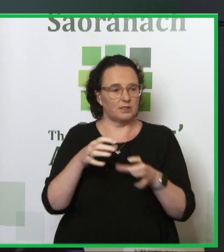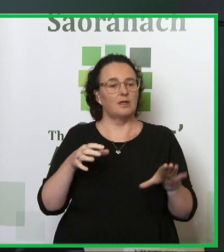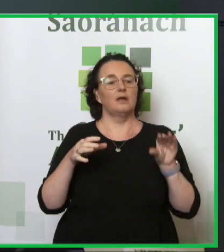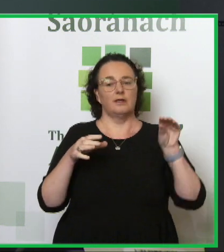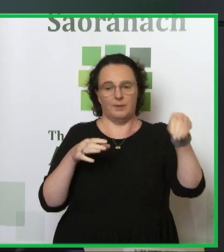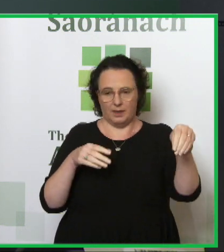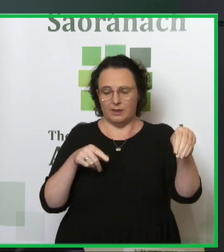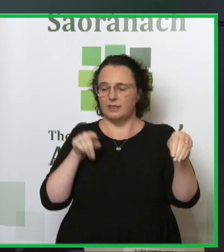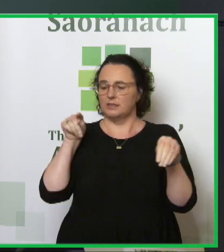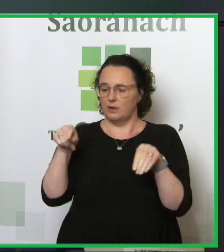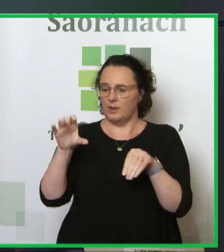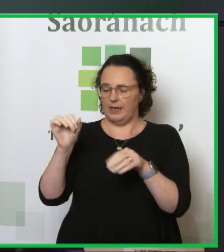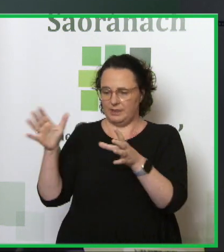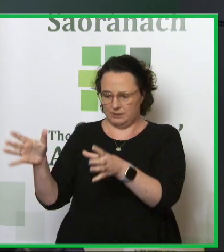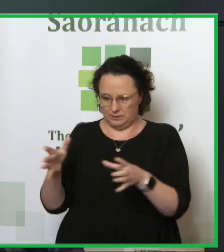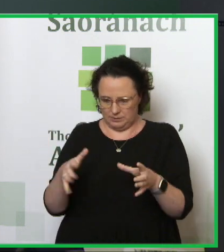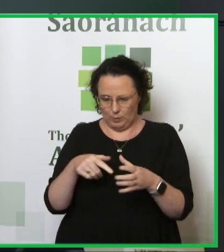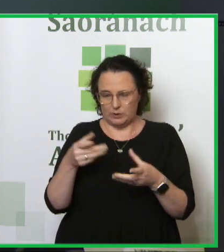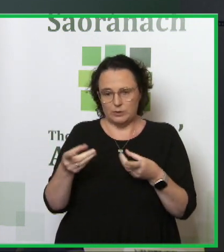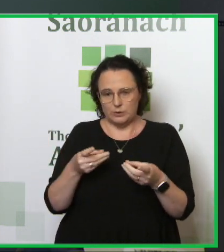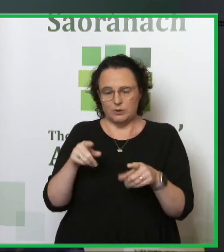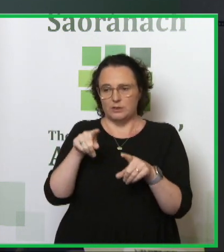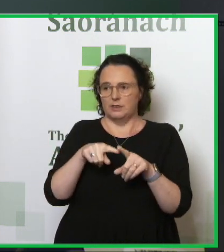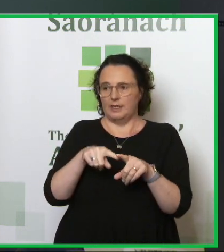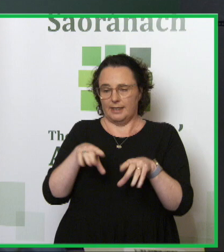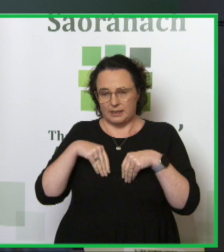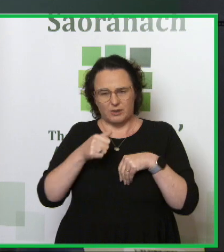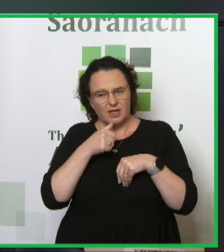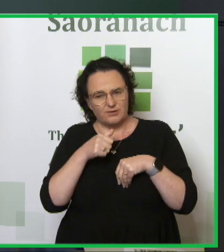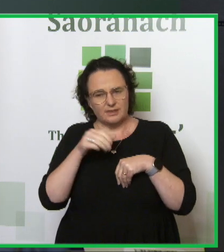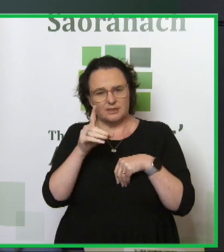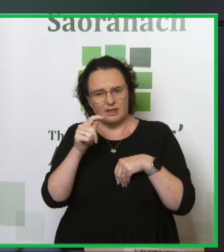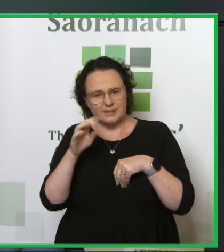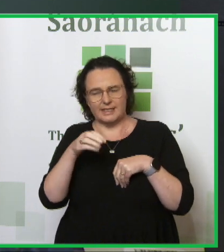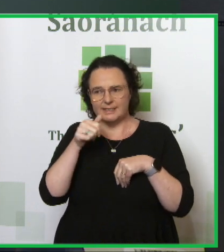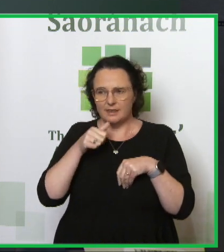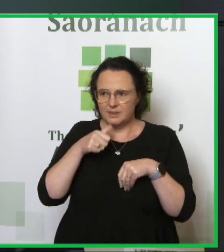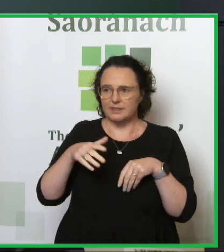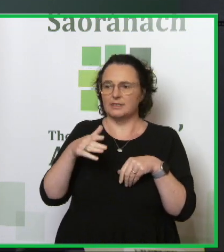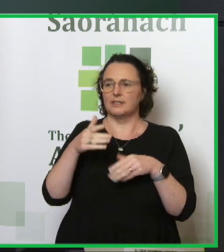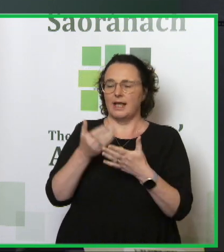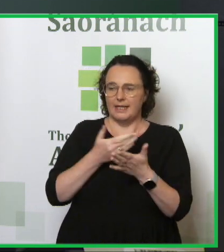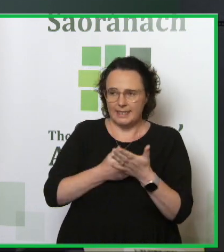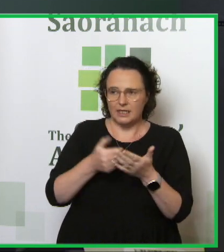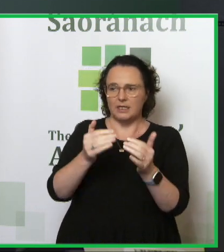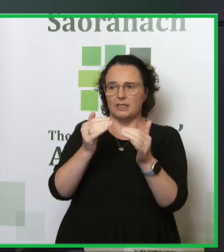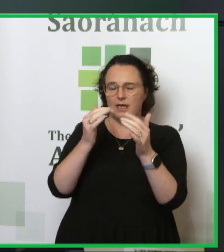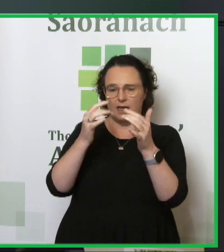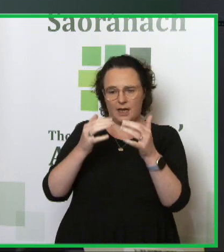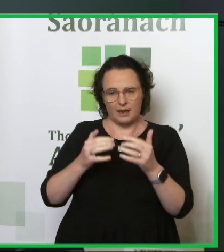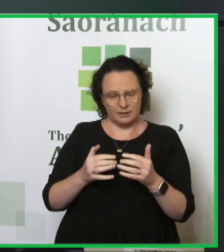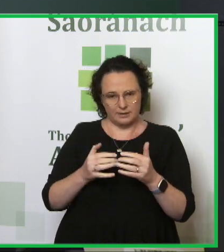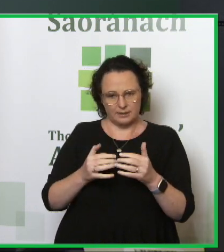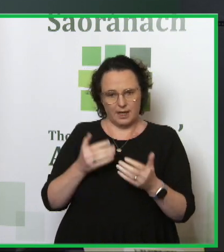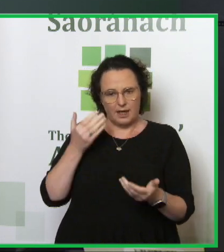got to recommend one of tolerance or legalization or health-led or whatever the options are. And the way we do that